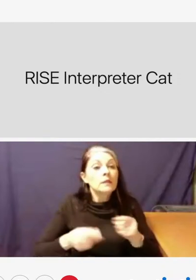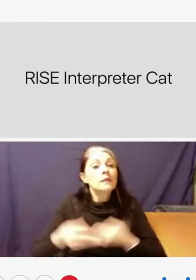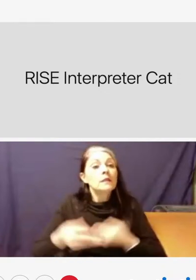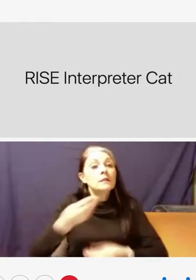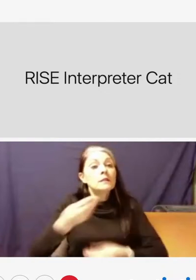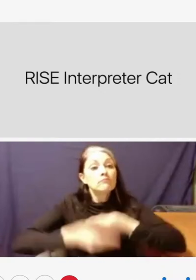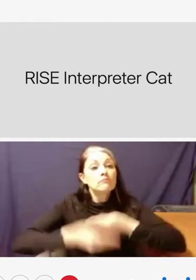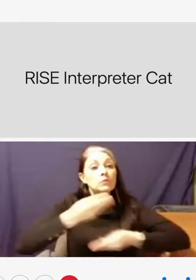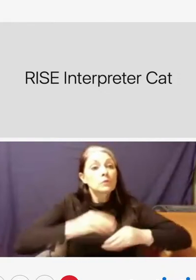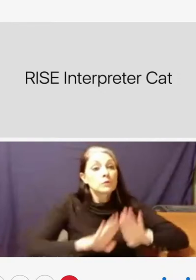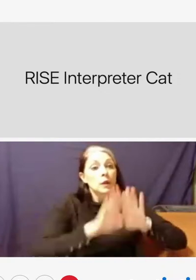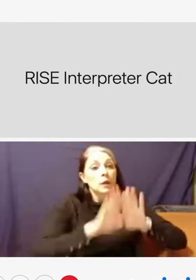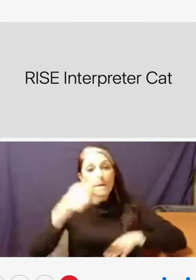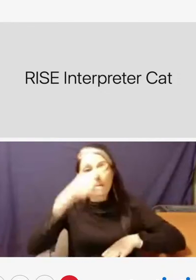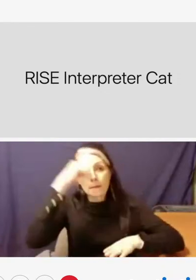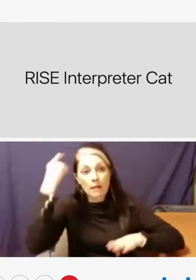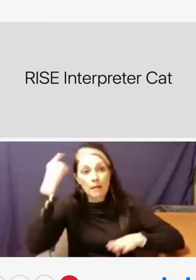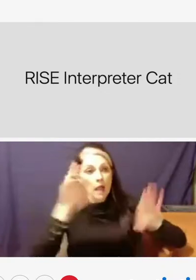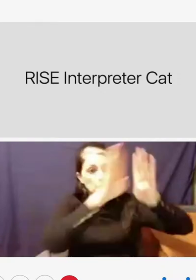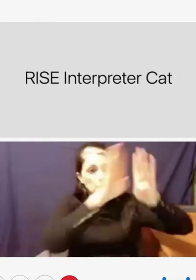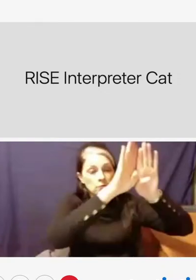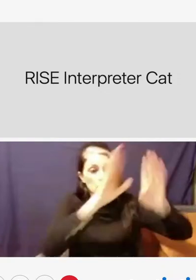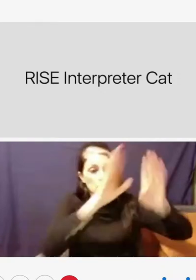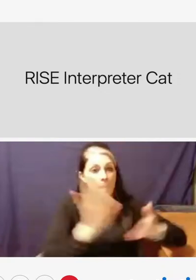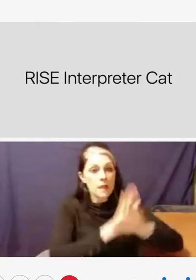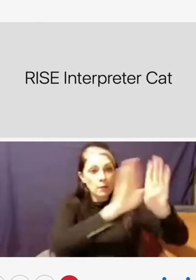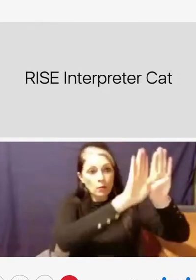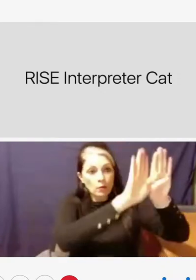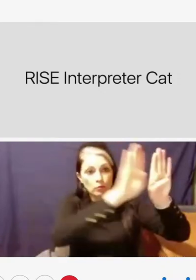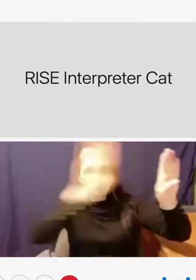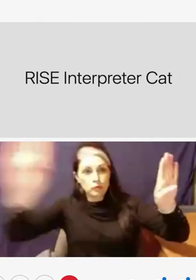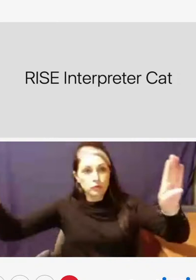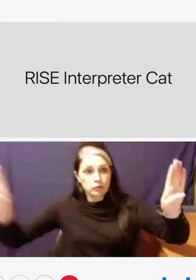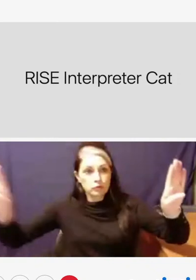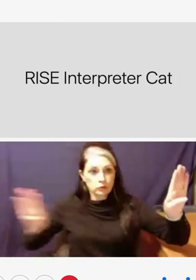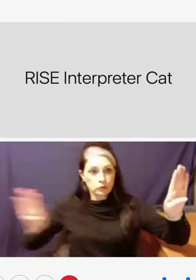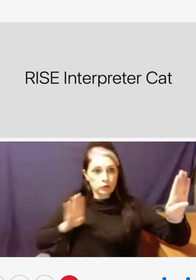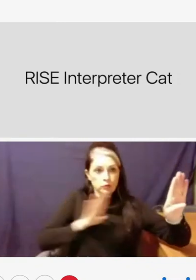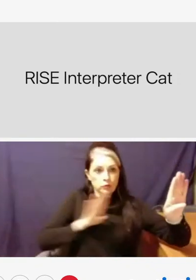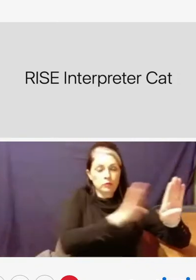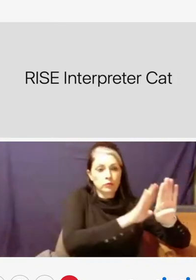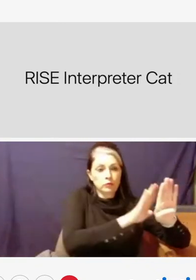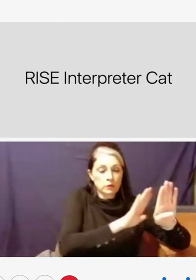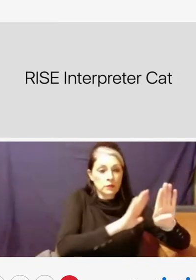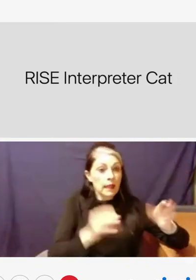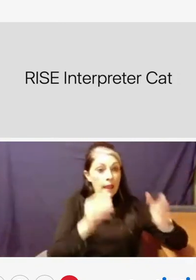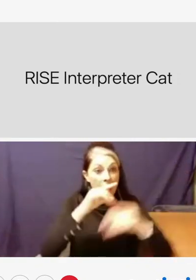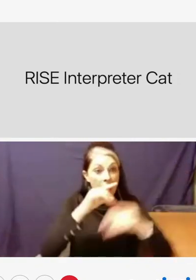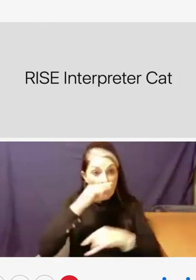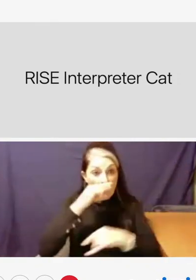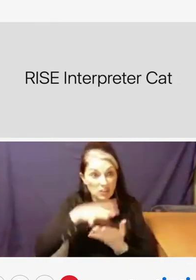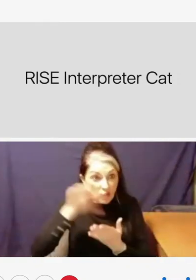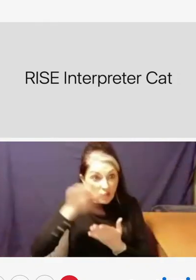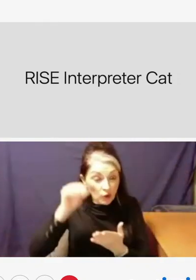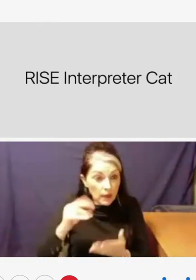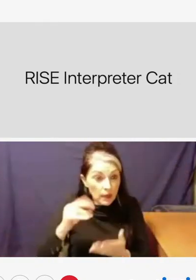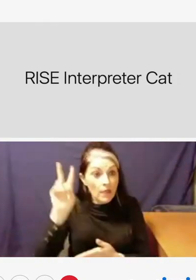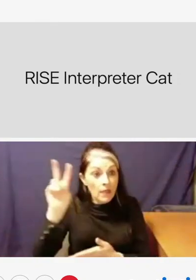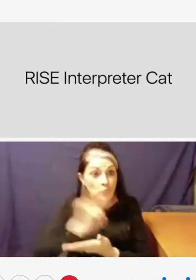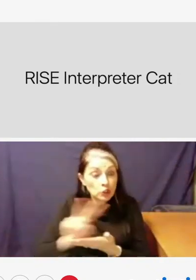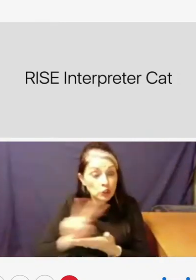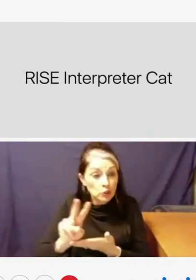learning and doing their thing and wouldn't you know two weeks after he put it up they had a fire inspection